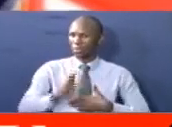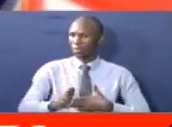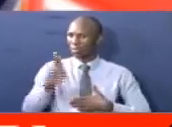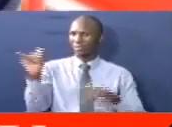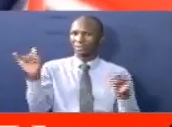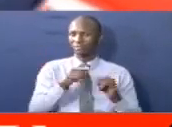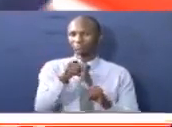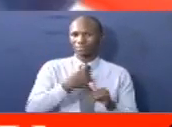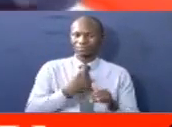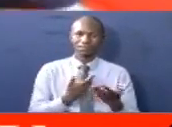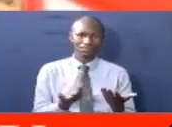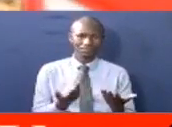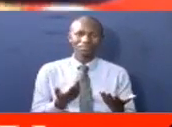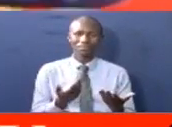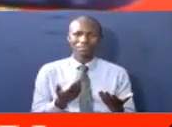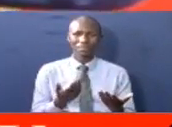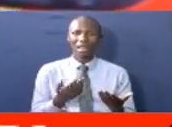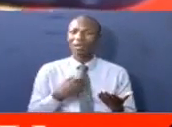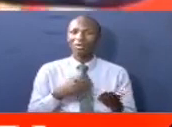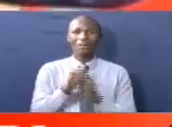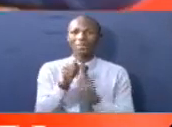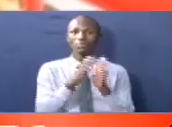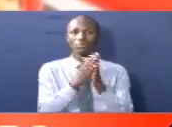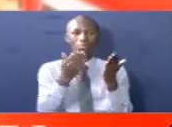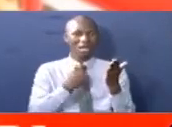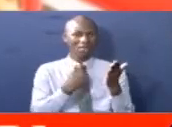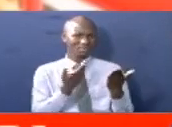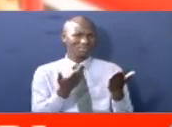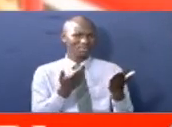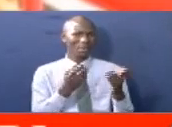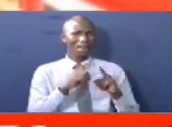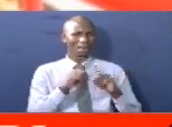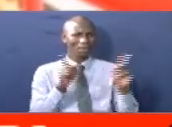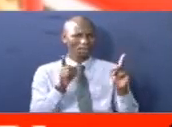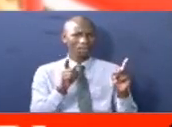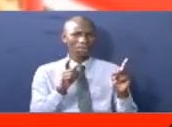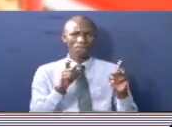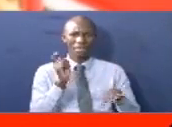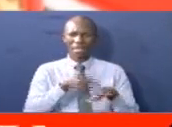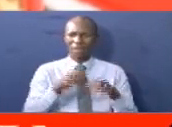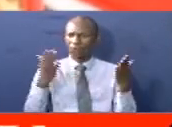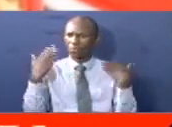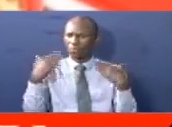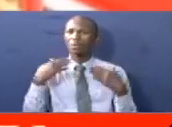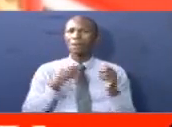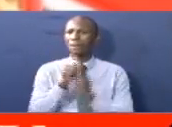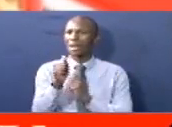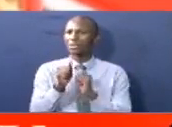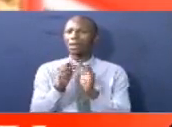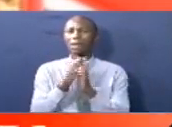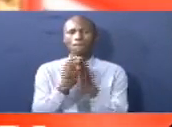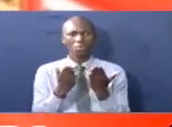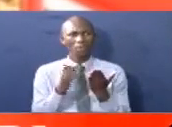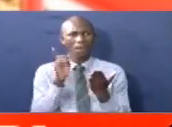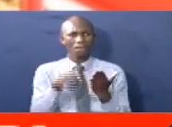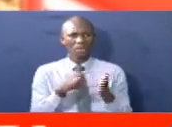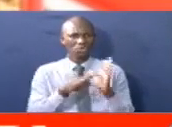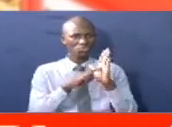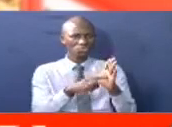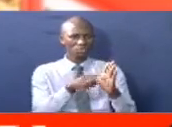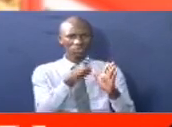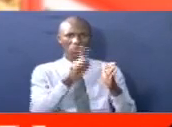here a passbook, the Kuyu Embu Meru passbook. This